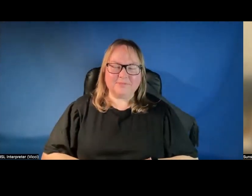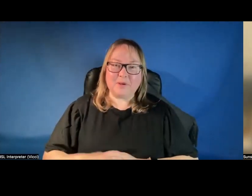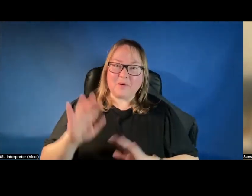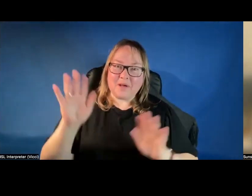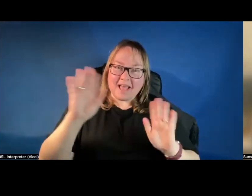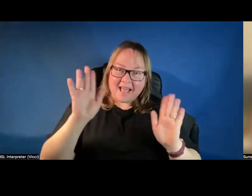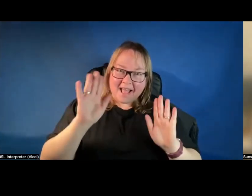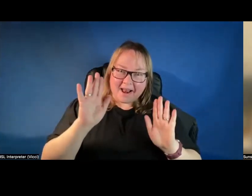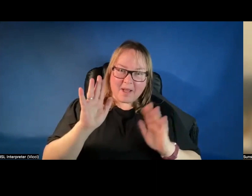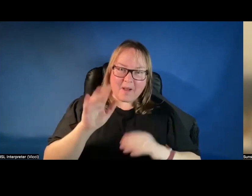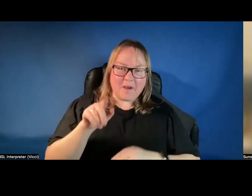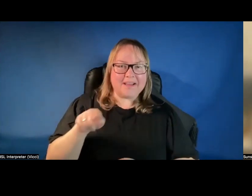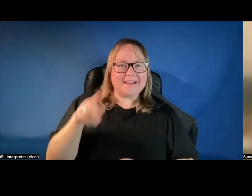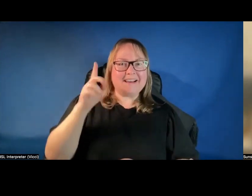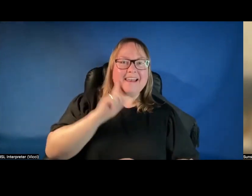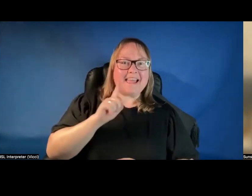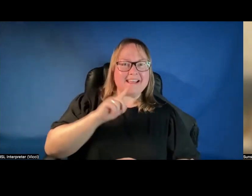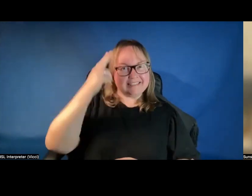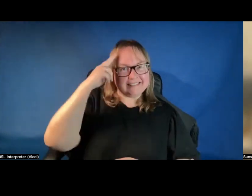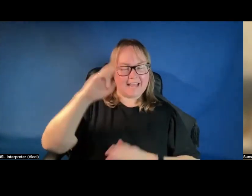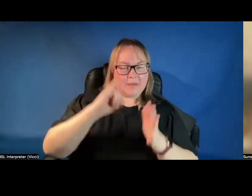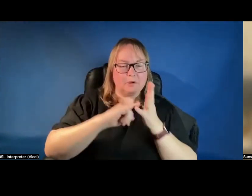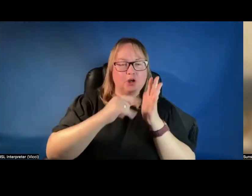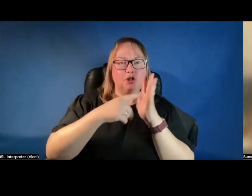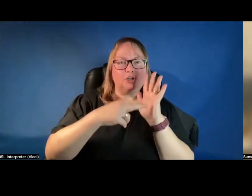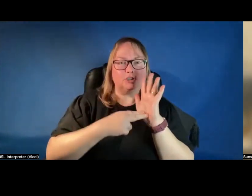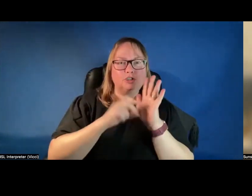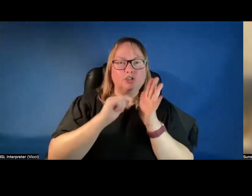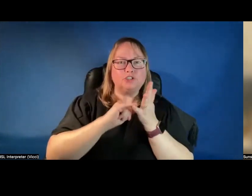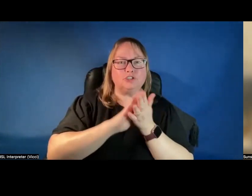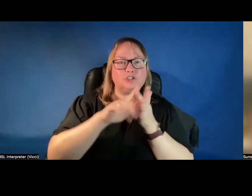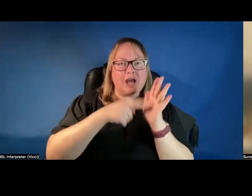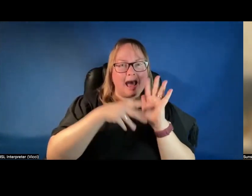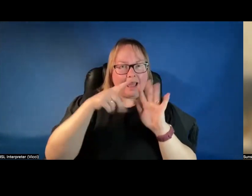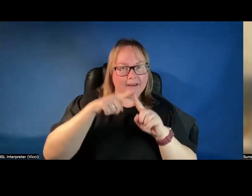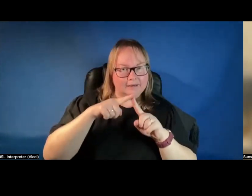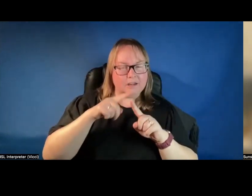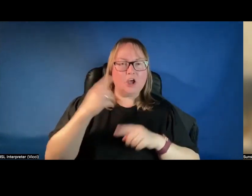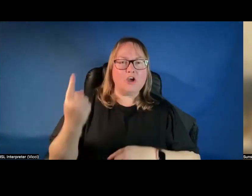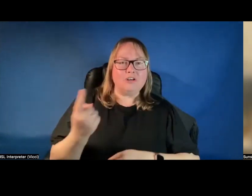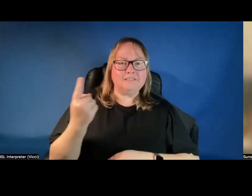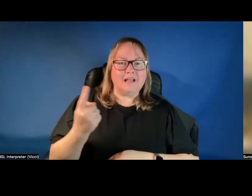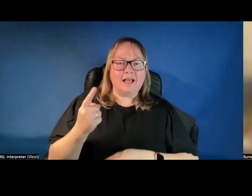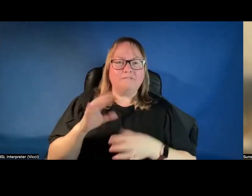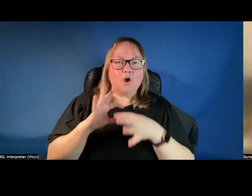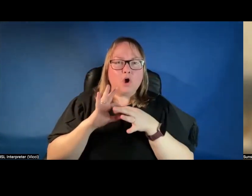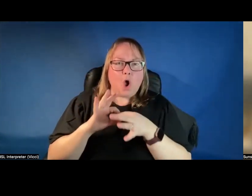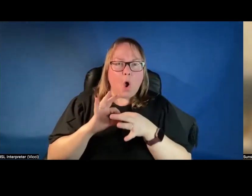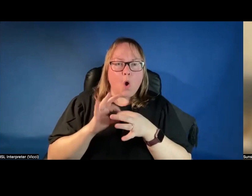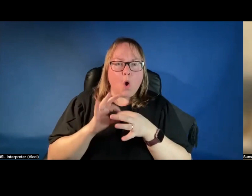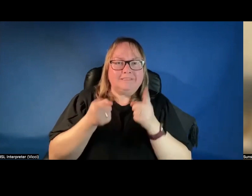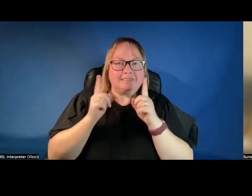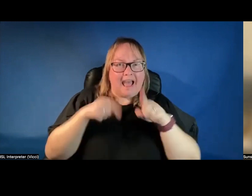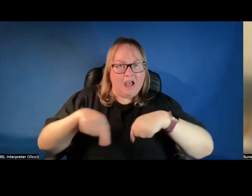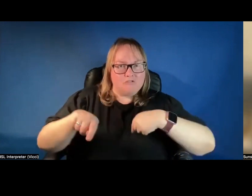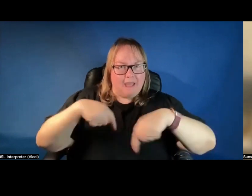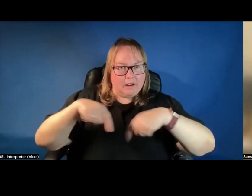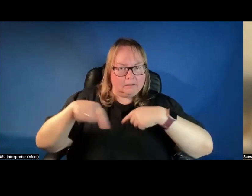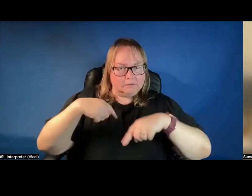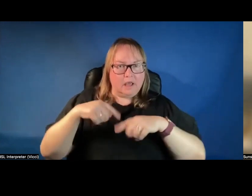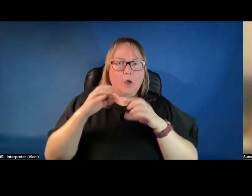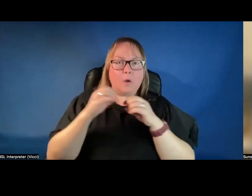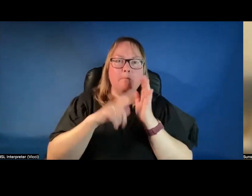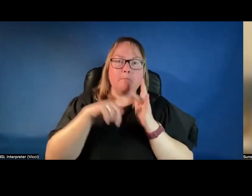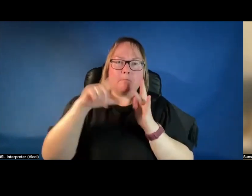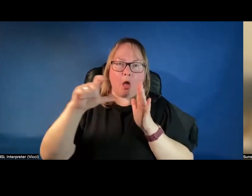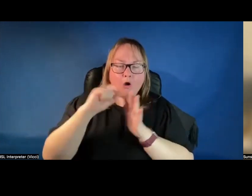Hello, I'm Sunshine. I am the co-director of program at Block Projects, and